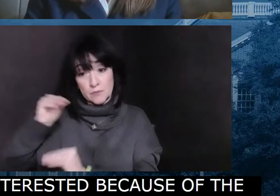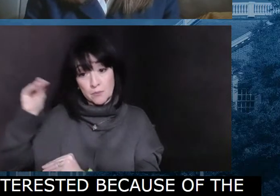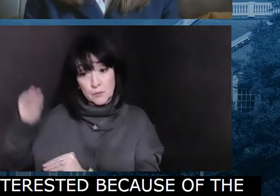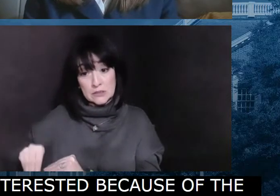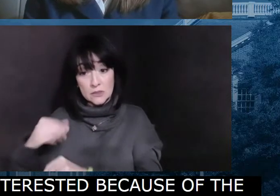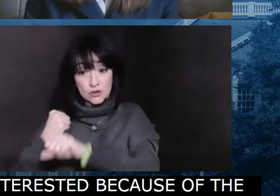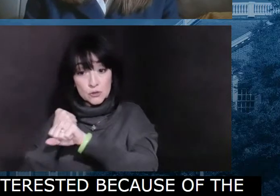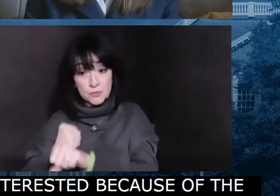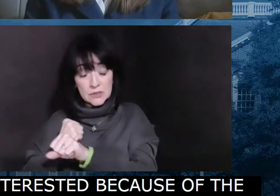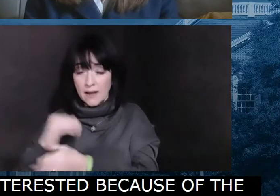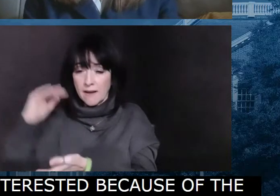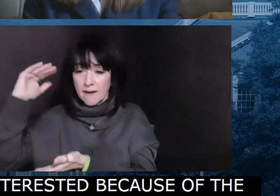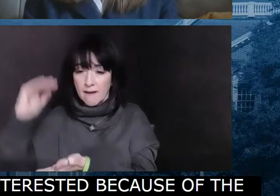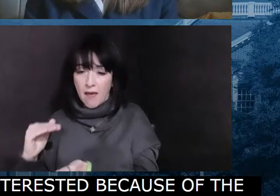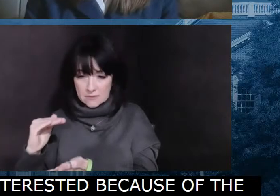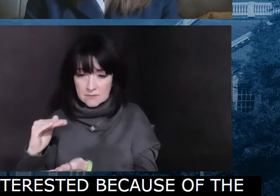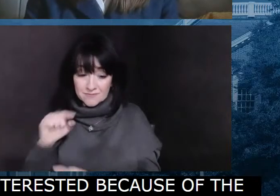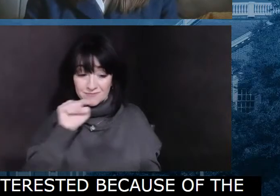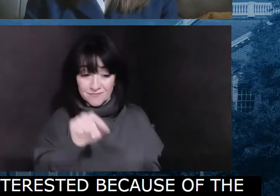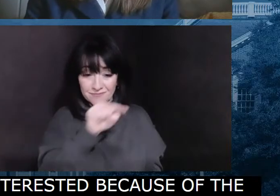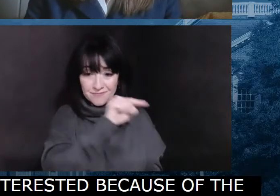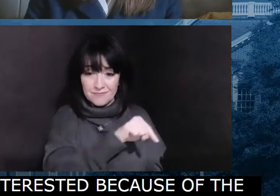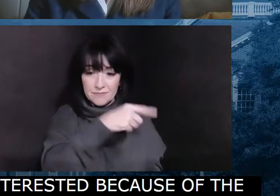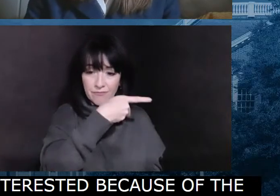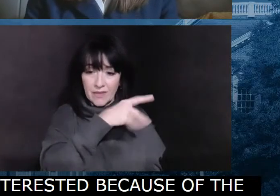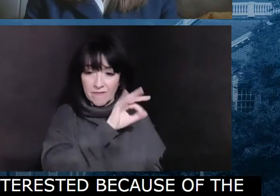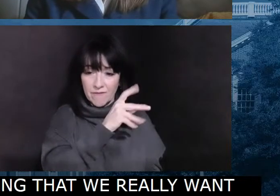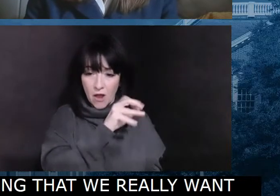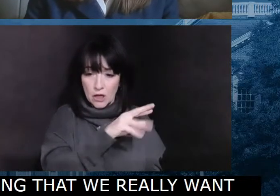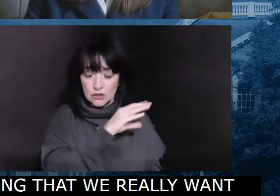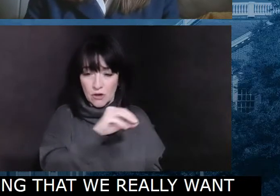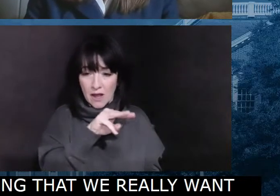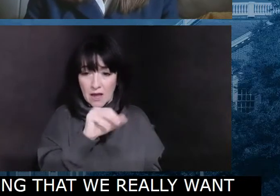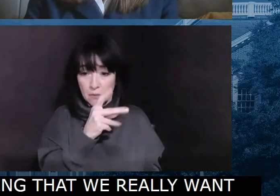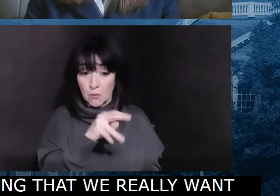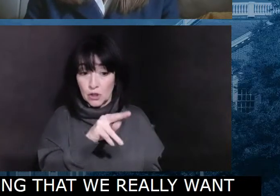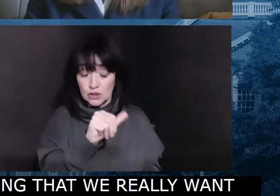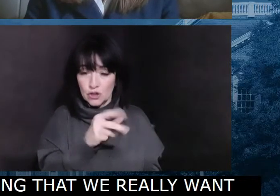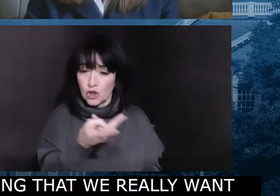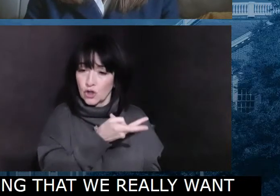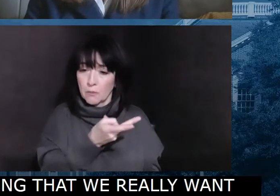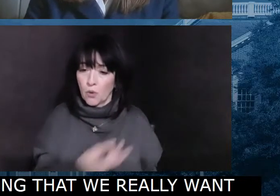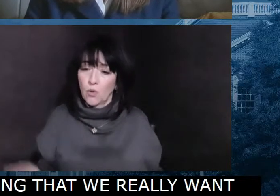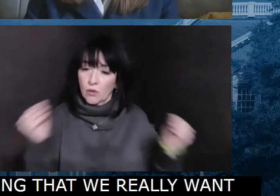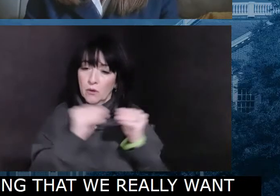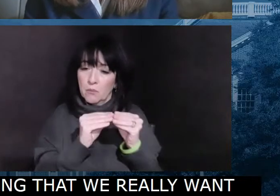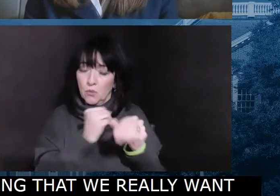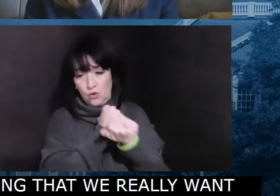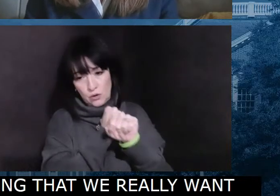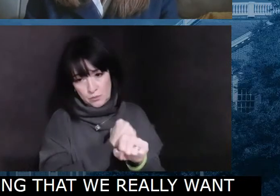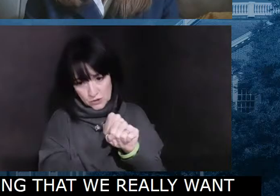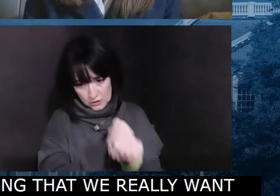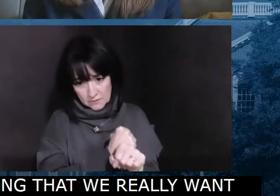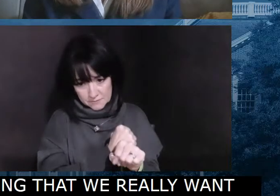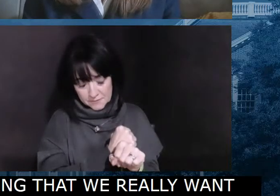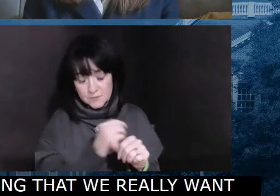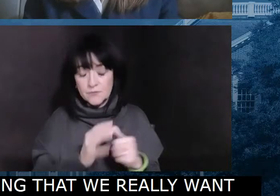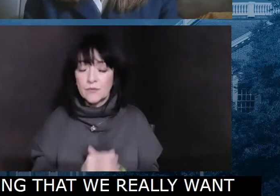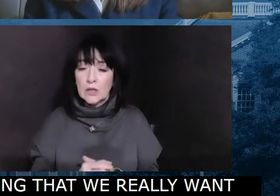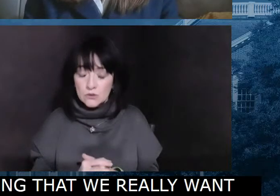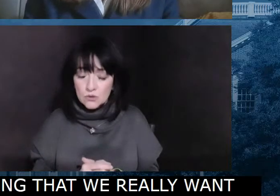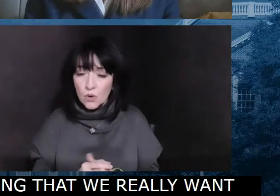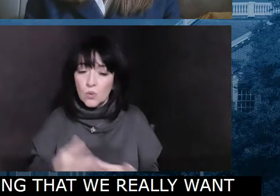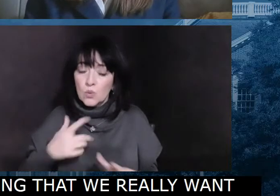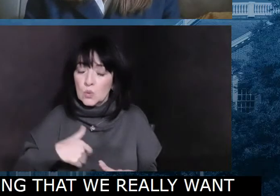with, is that really we want an informed public who understands the pros and cons of all the vaccines available.